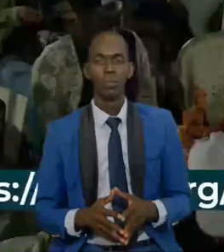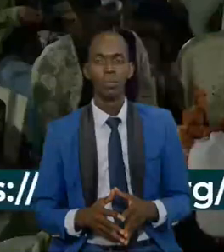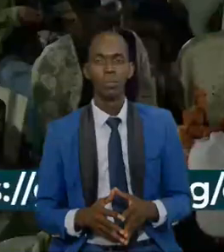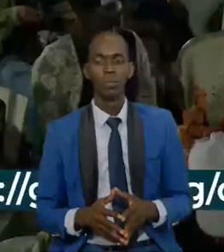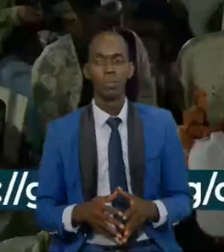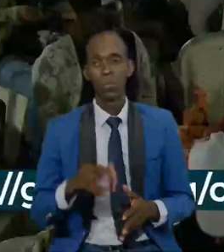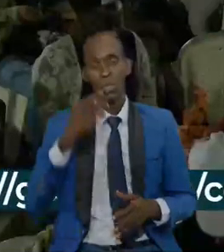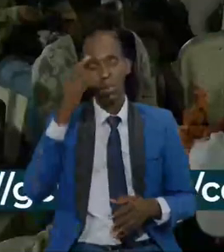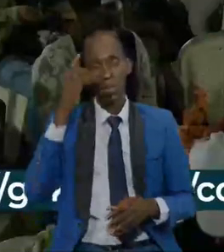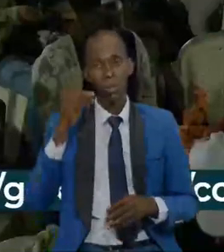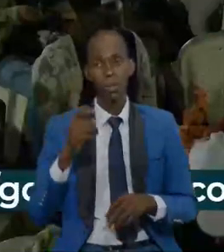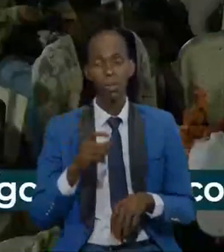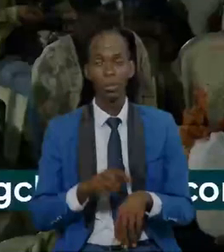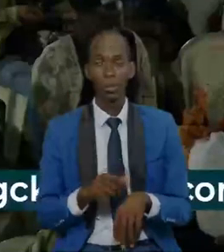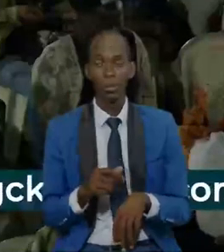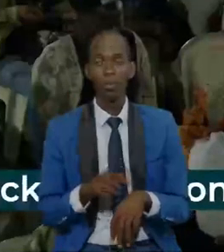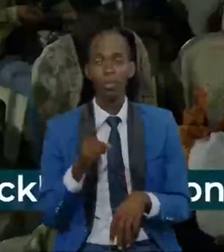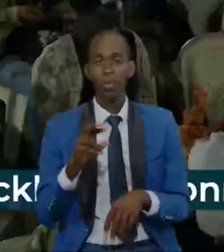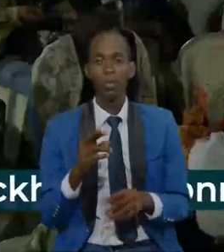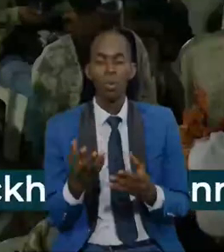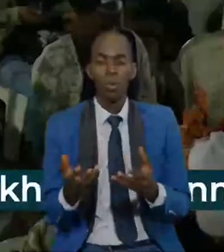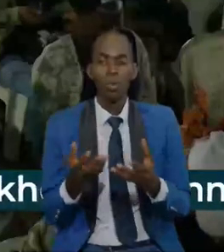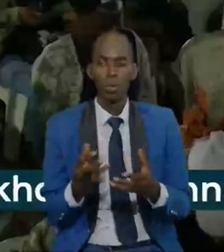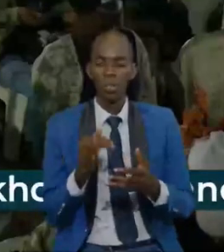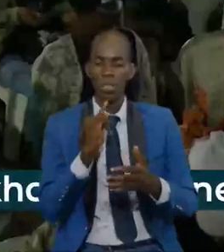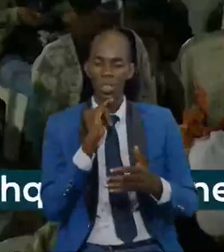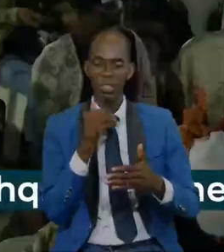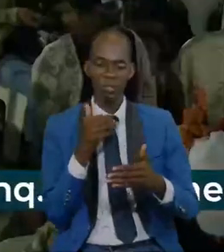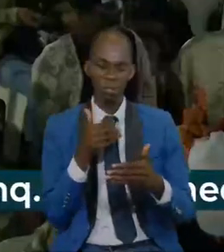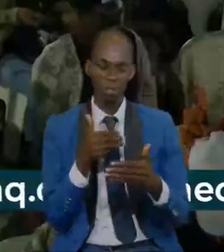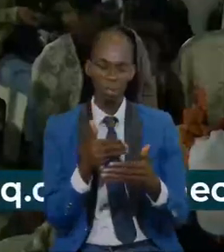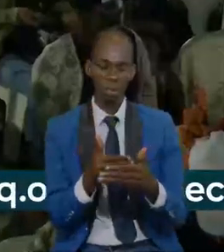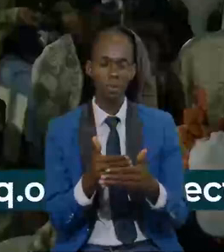moment you are desiring the most is approaching.